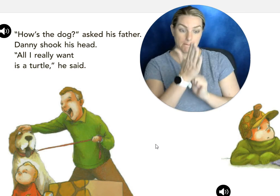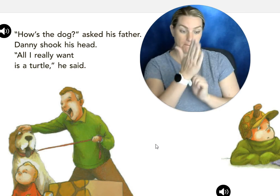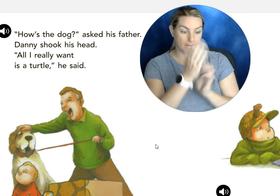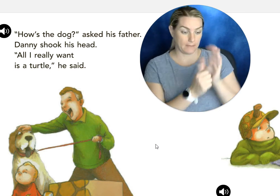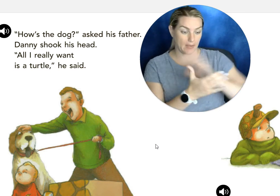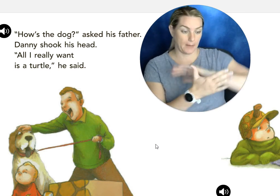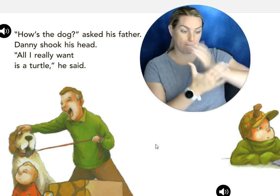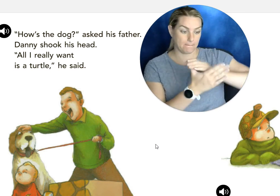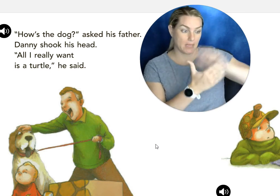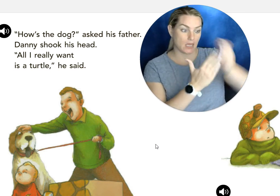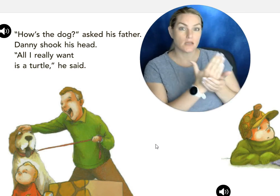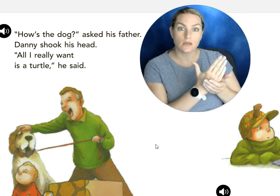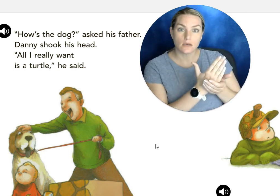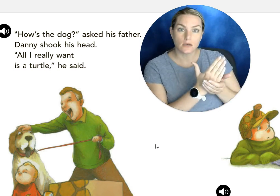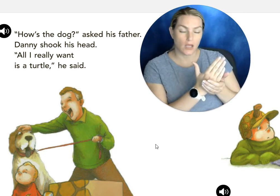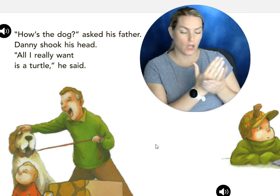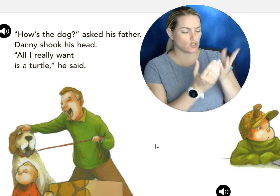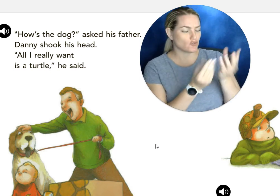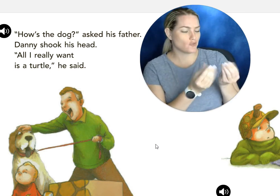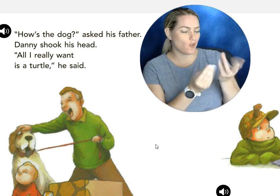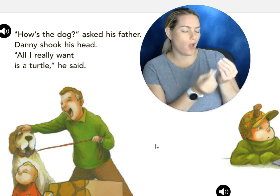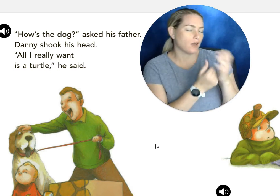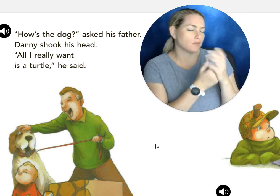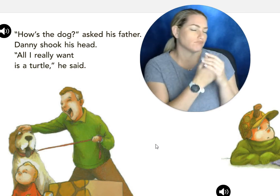and got Danny a...